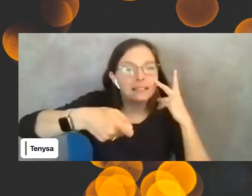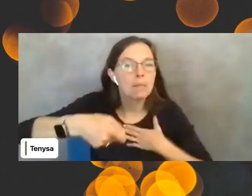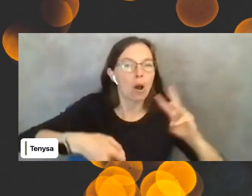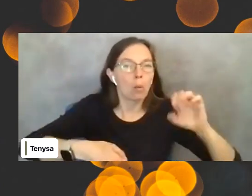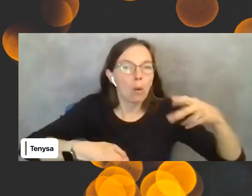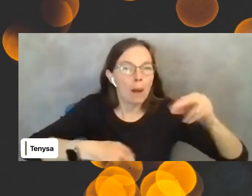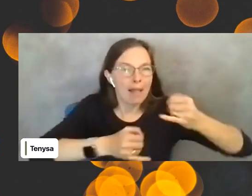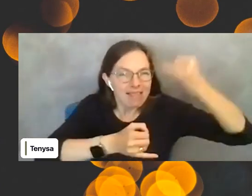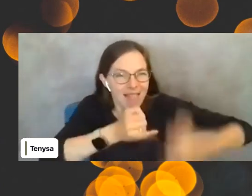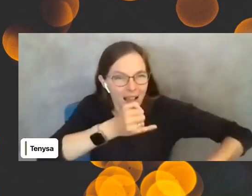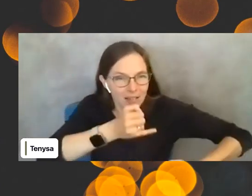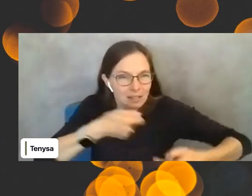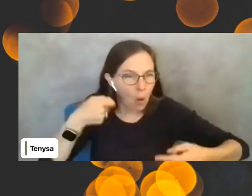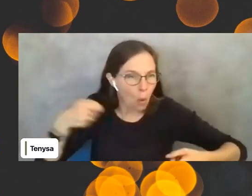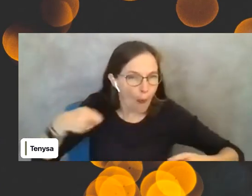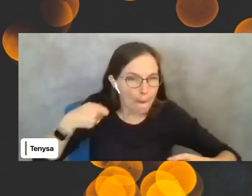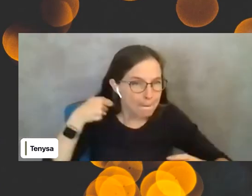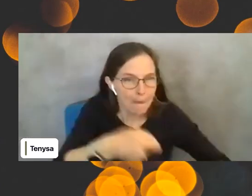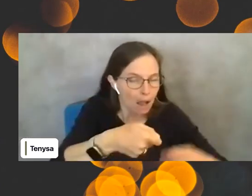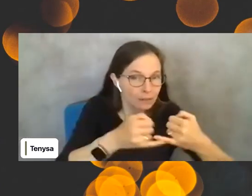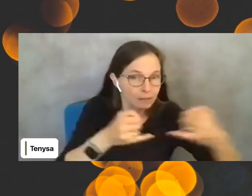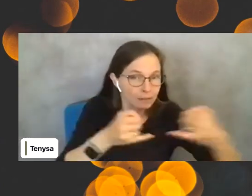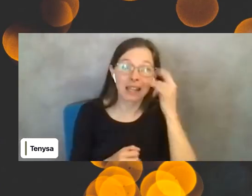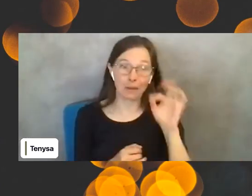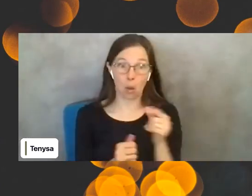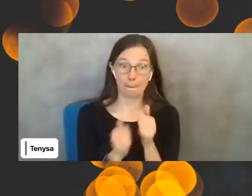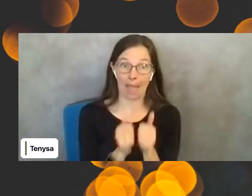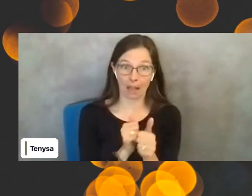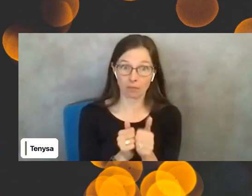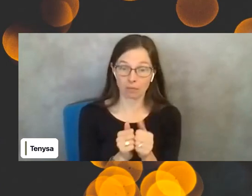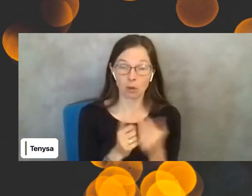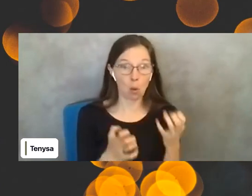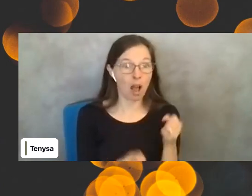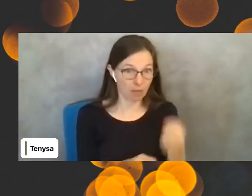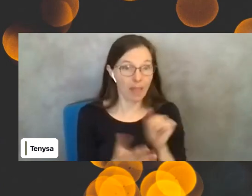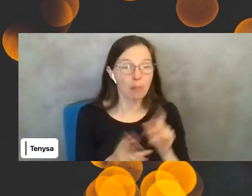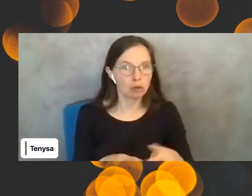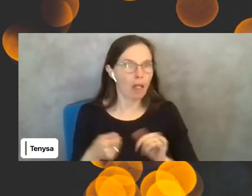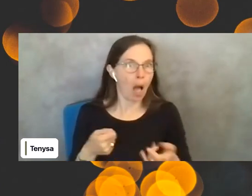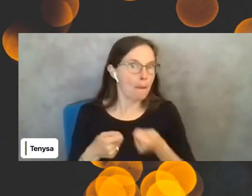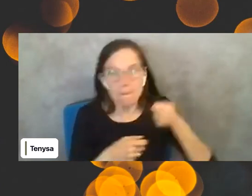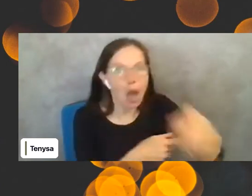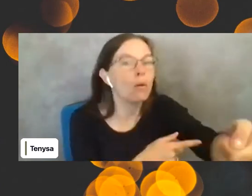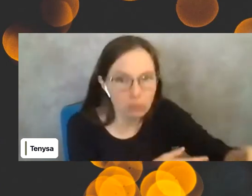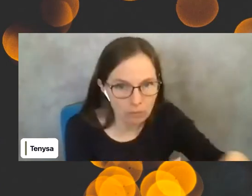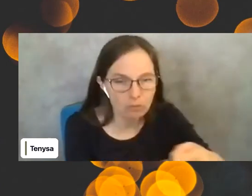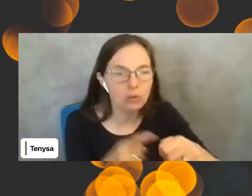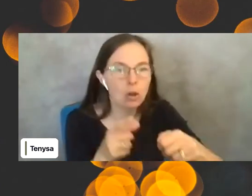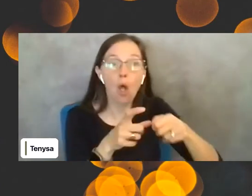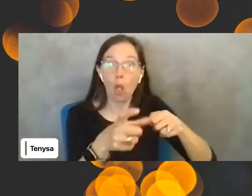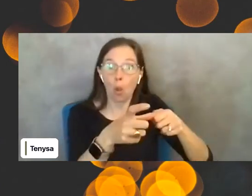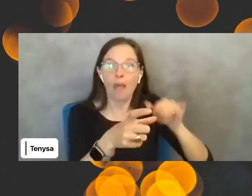see the difference of like, you know, if you're in a competitive situation and you want to like get that person, you're like, boom, that the weapon is the thing that leads